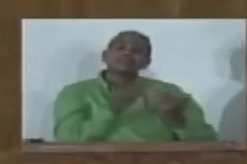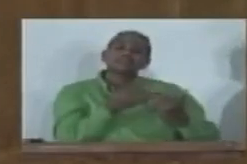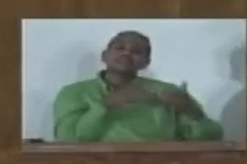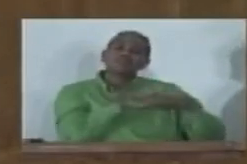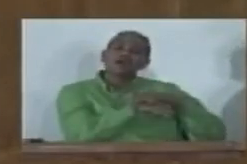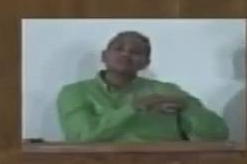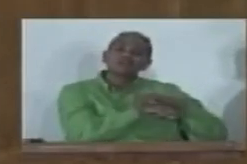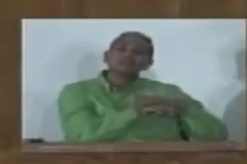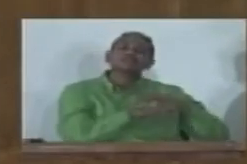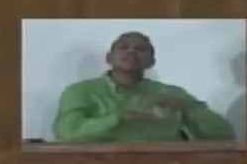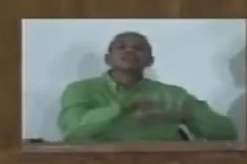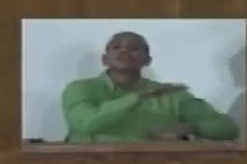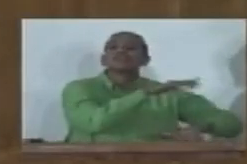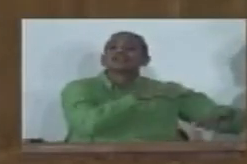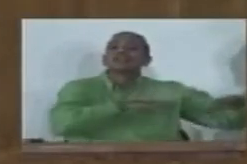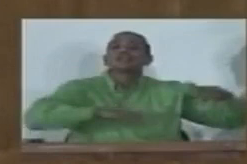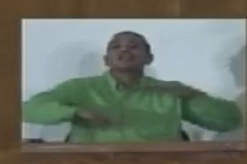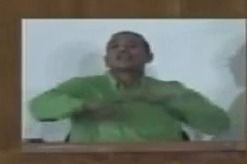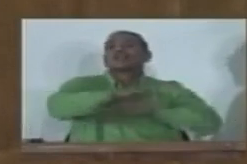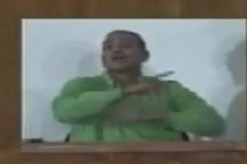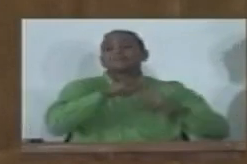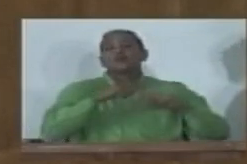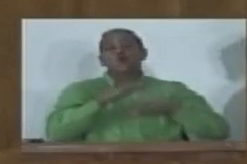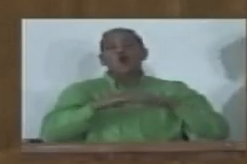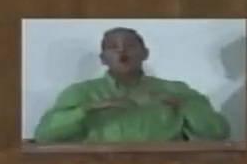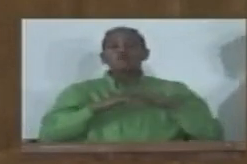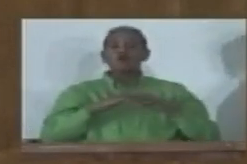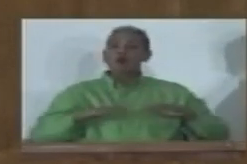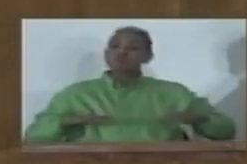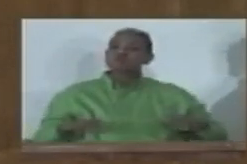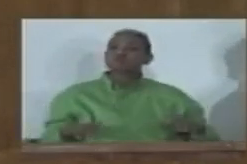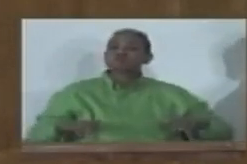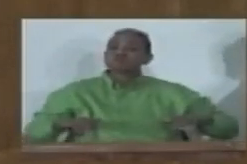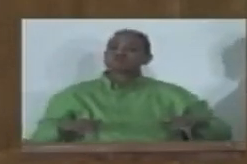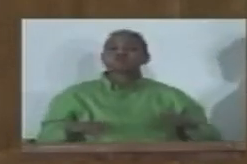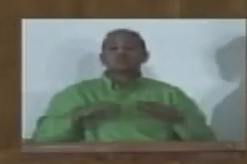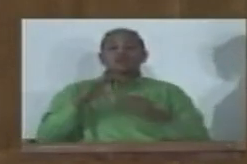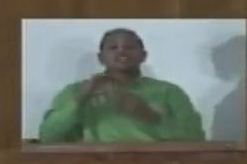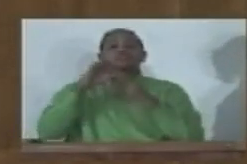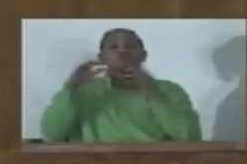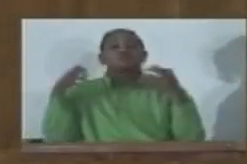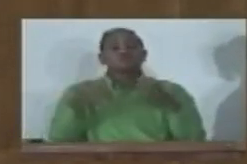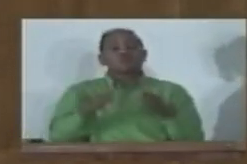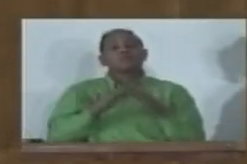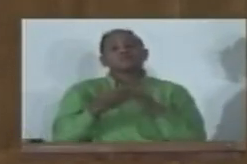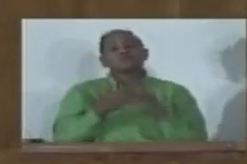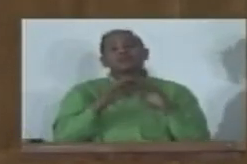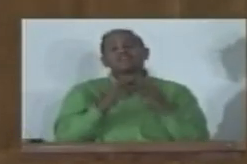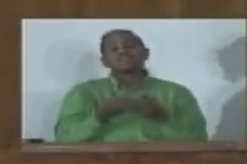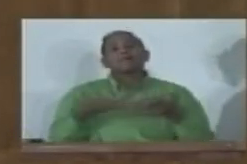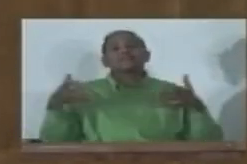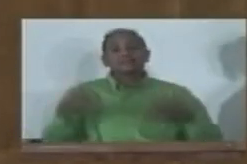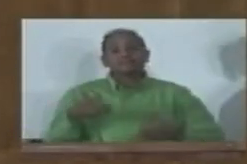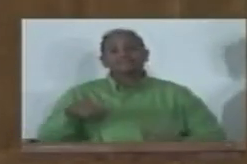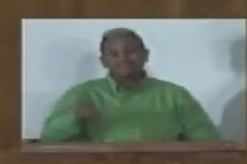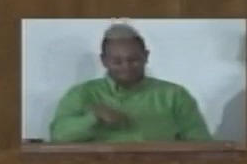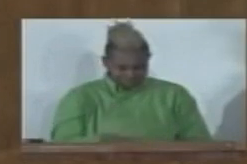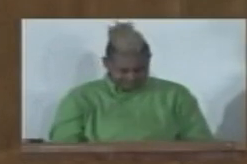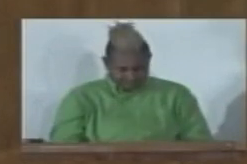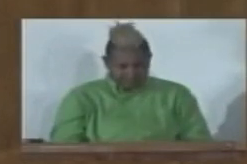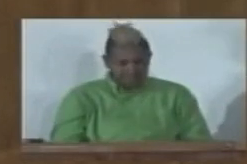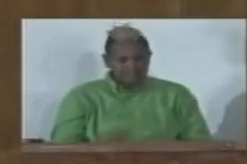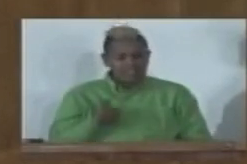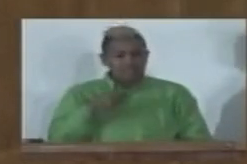access, movement, and comfort among the special group of the Jamaican family. I